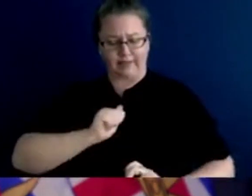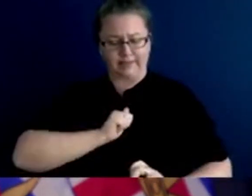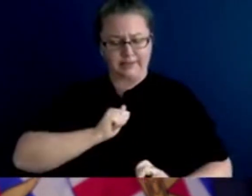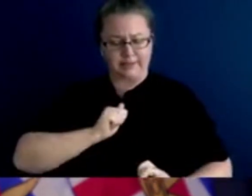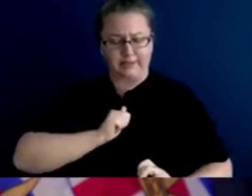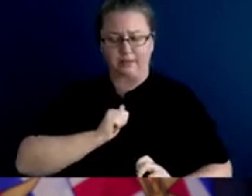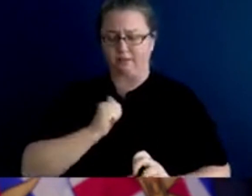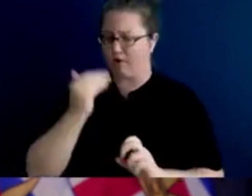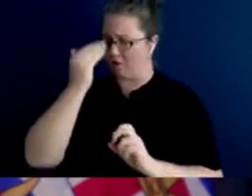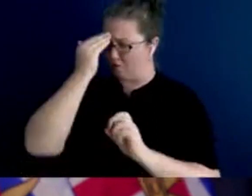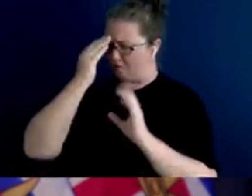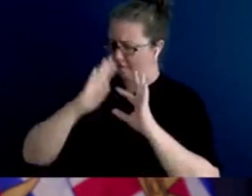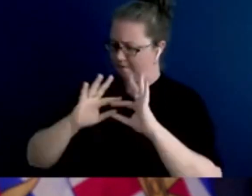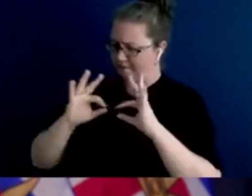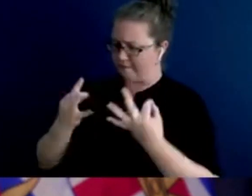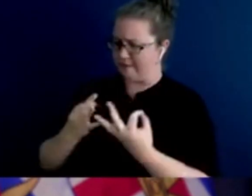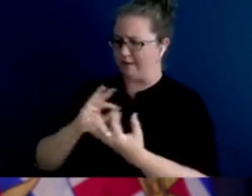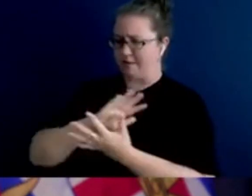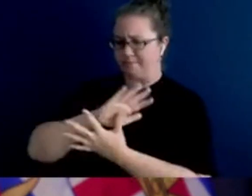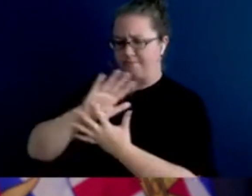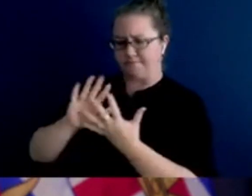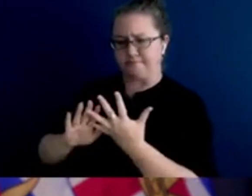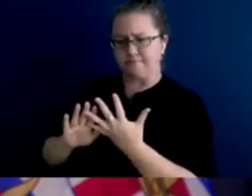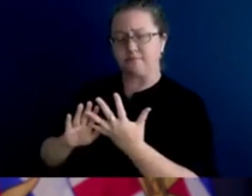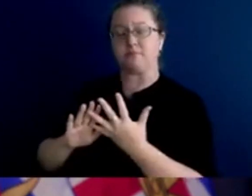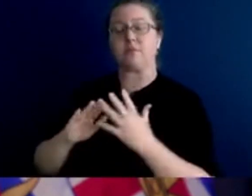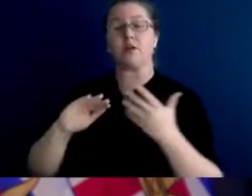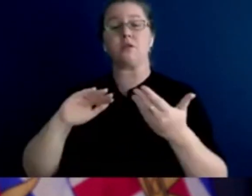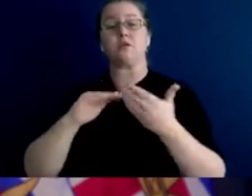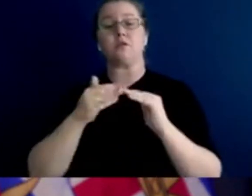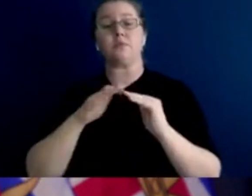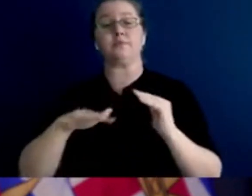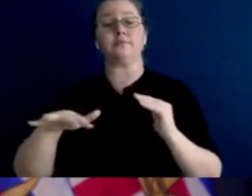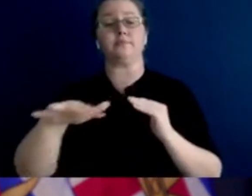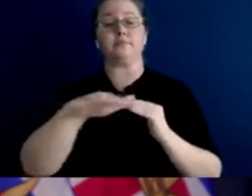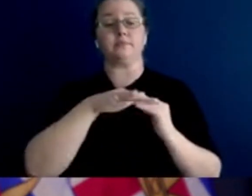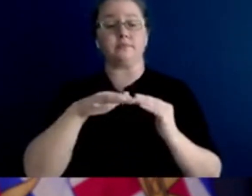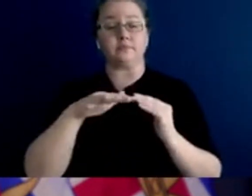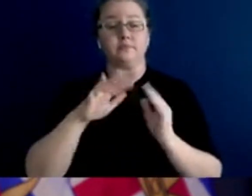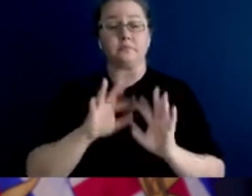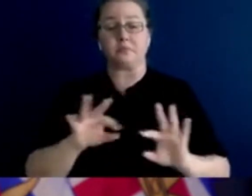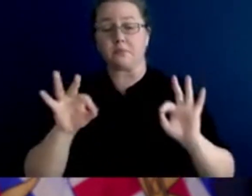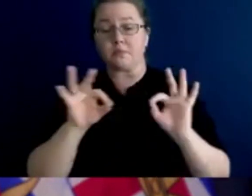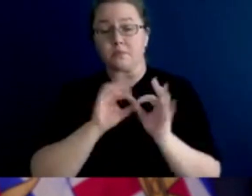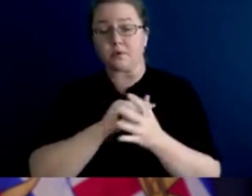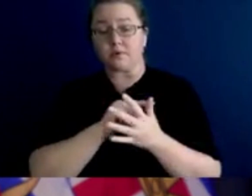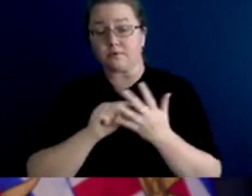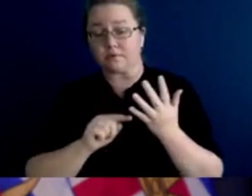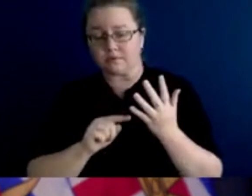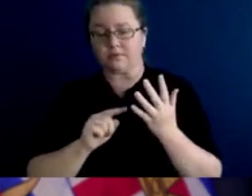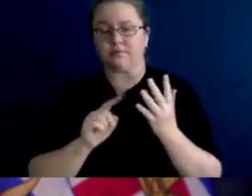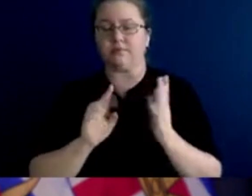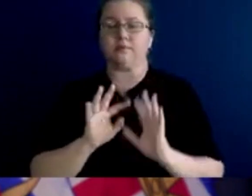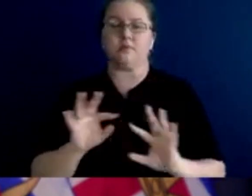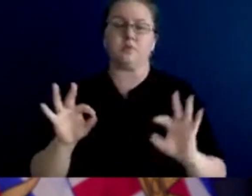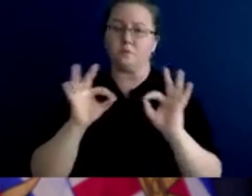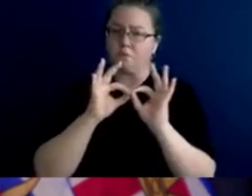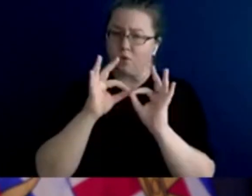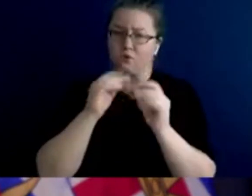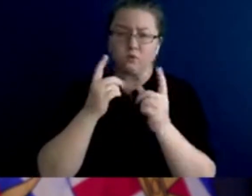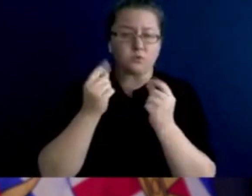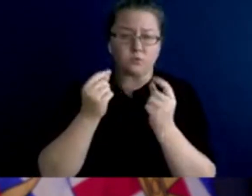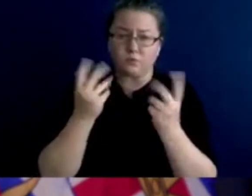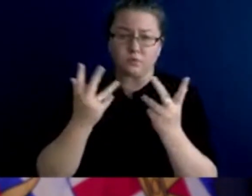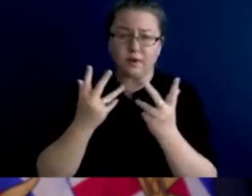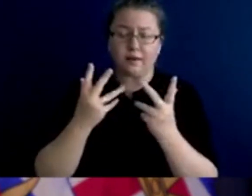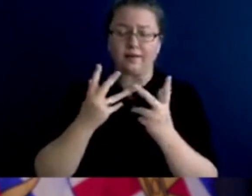profile is for each one of us and our families, as well as understanding who we are going to be connecting with when we go out